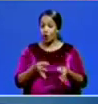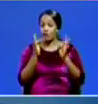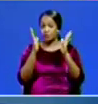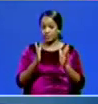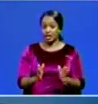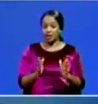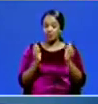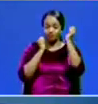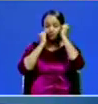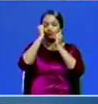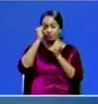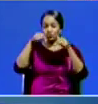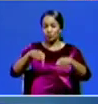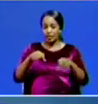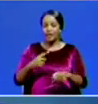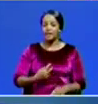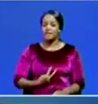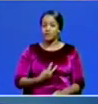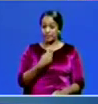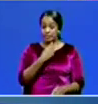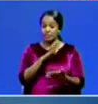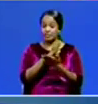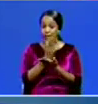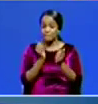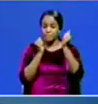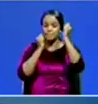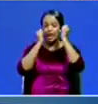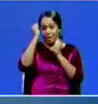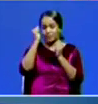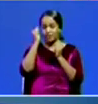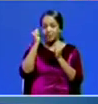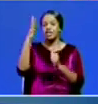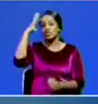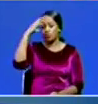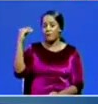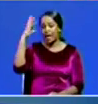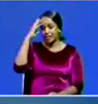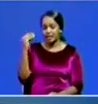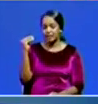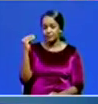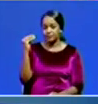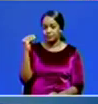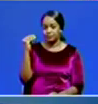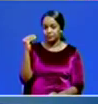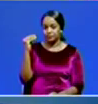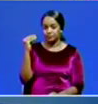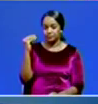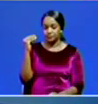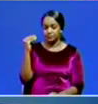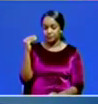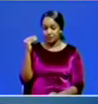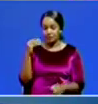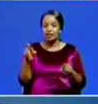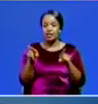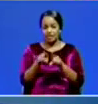visit to Kenya Defence Forces troops operating under African mission in Somalia, AMISOM, in Kidde, Somalia. And as